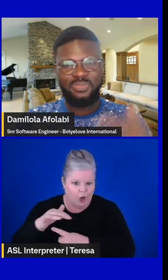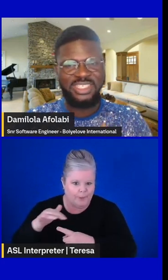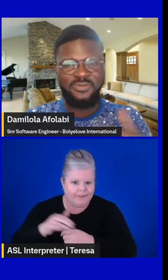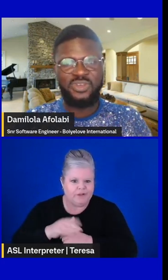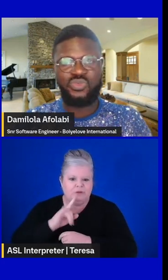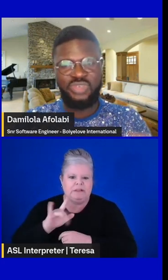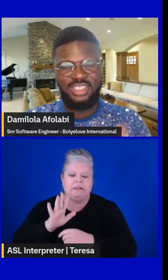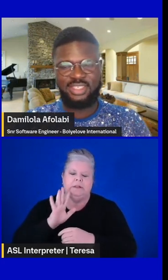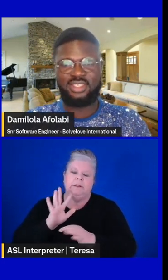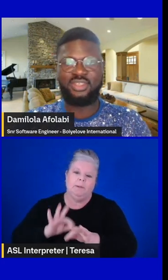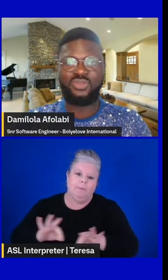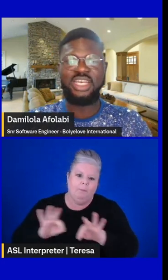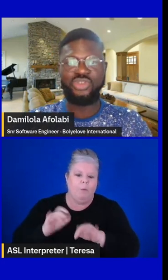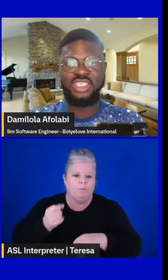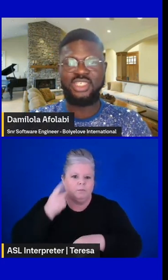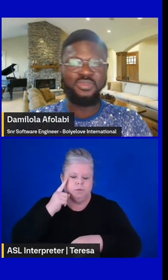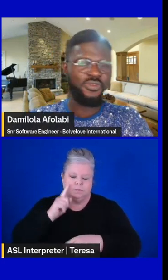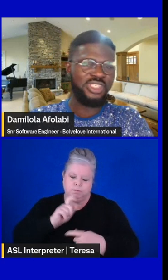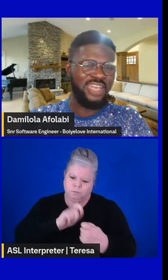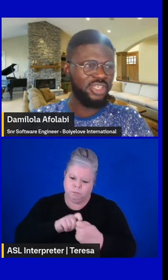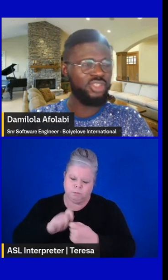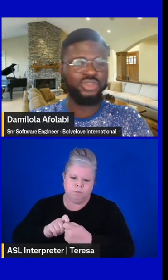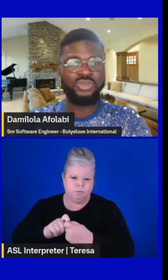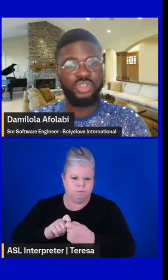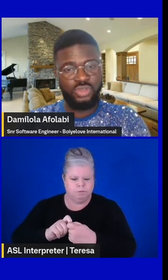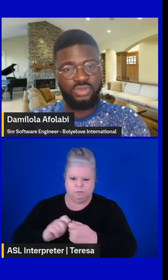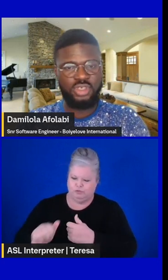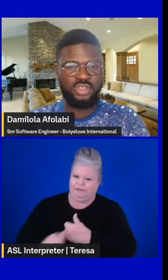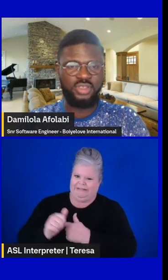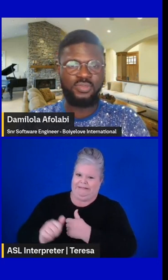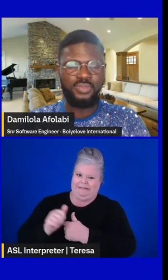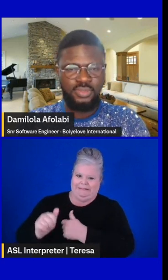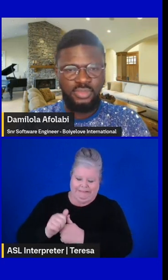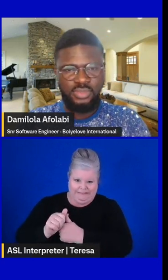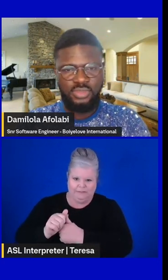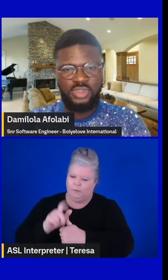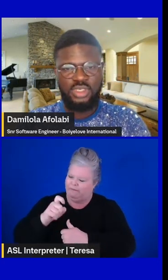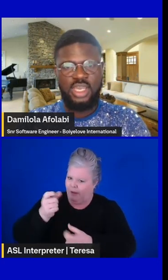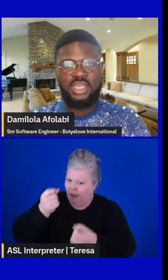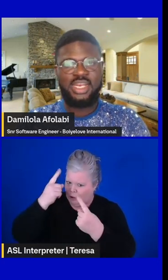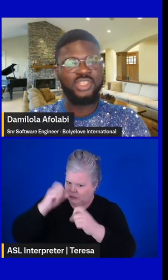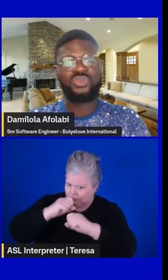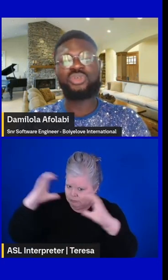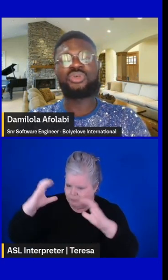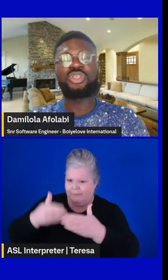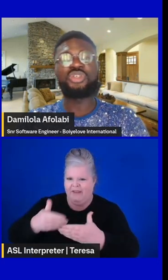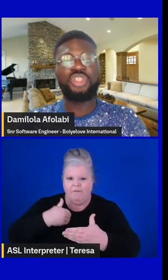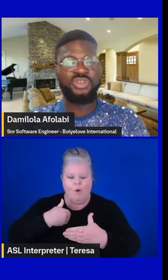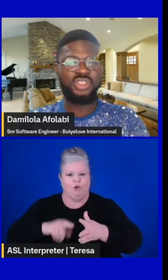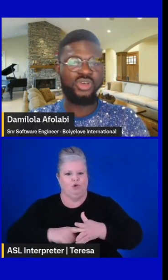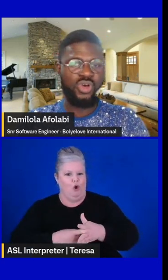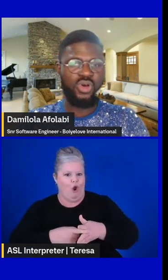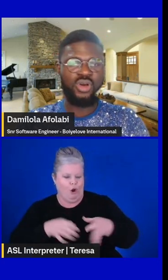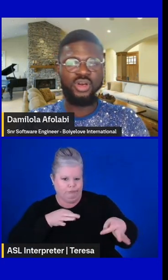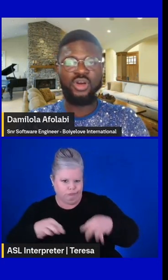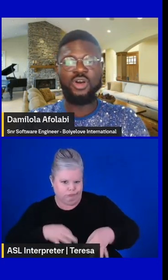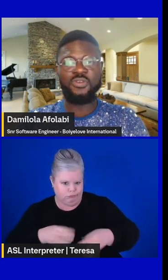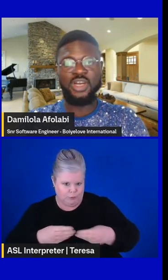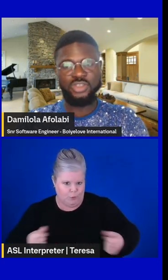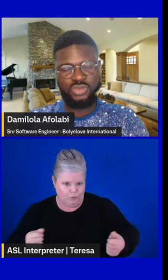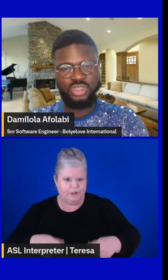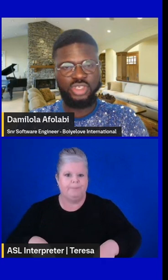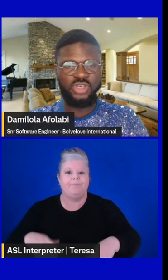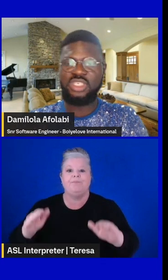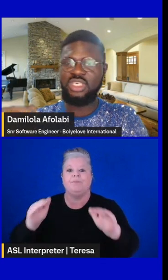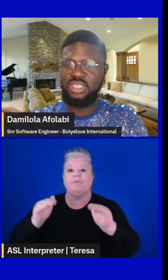understand the specific risks we're addressing before diving into the solutions. Next, we'll introduce the core of